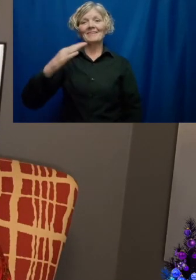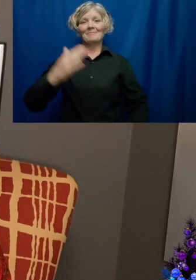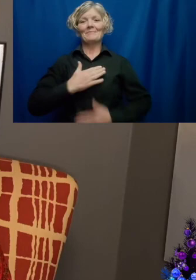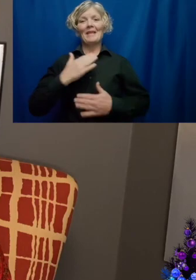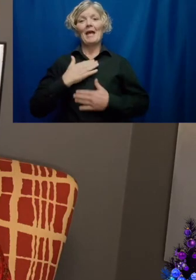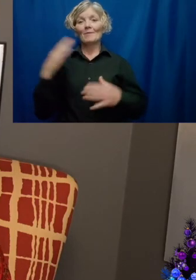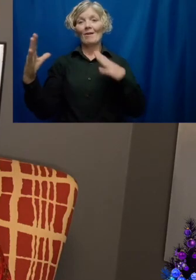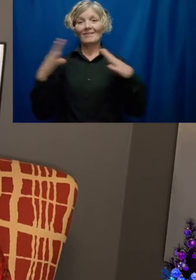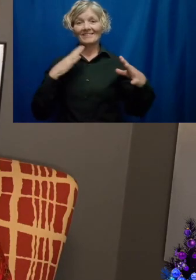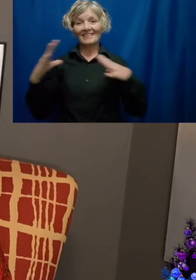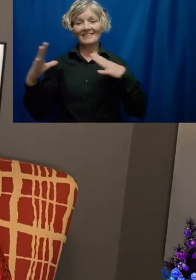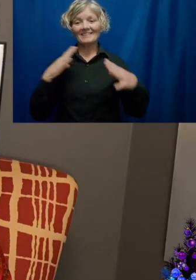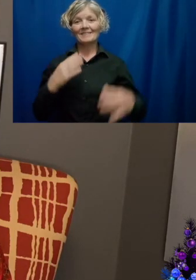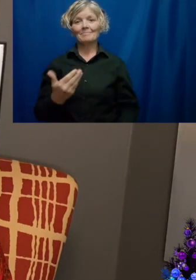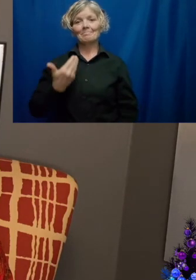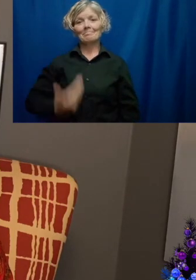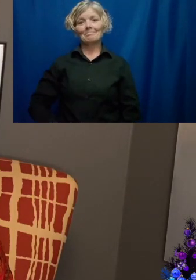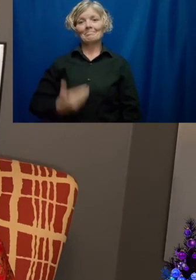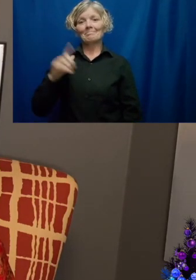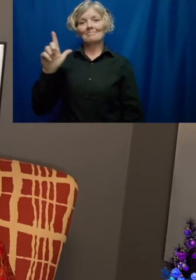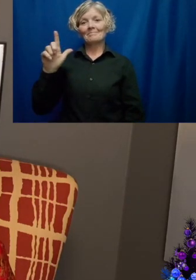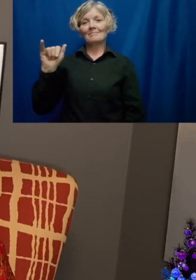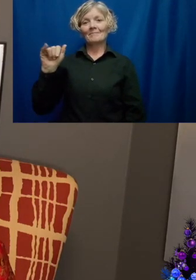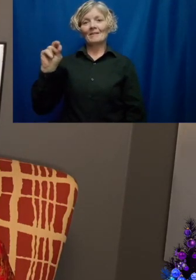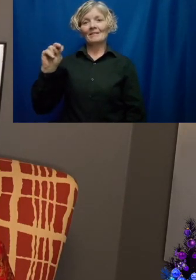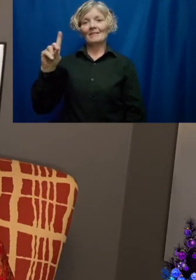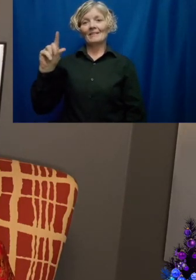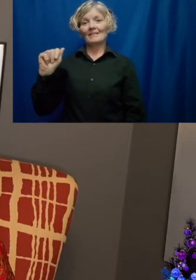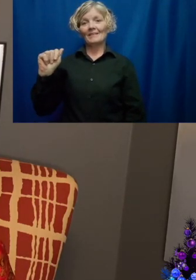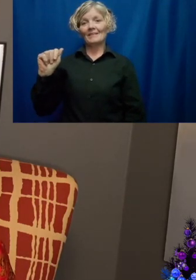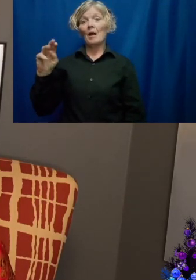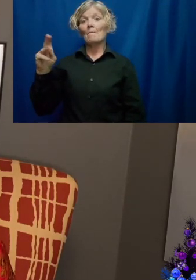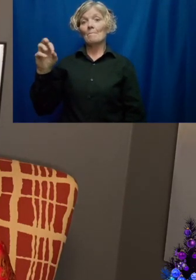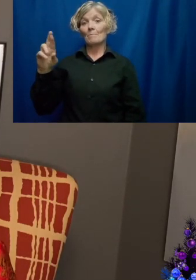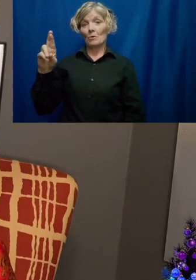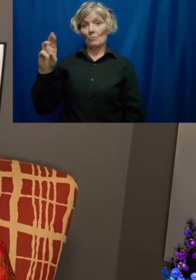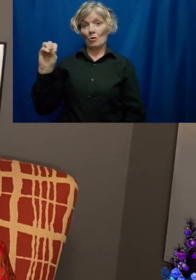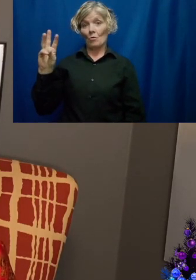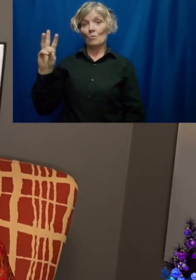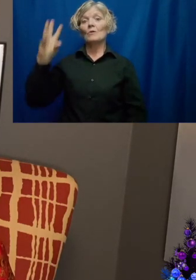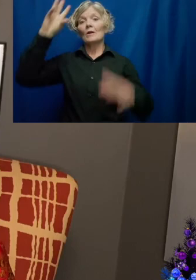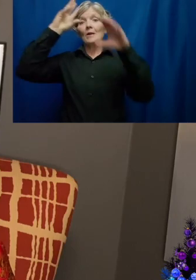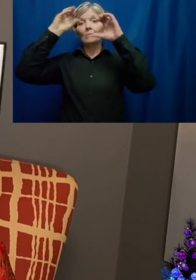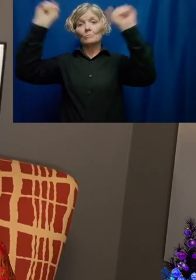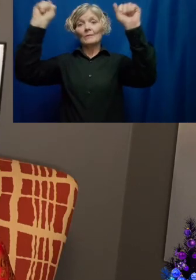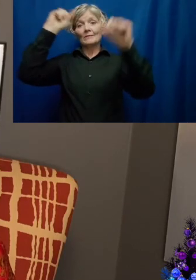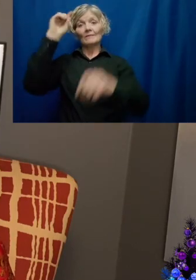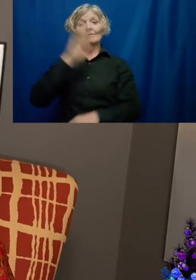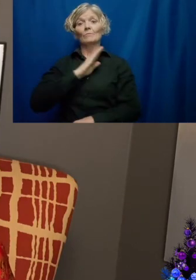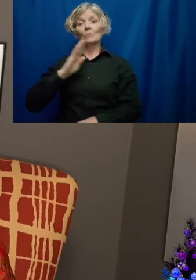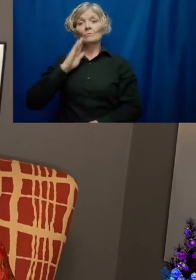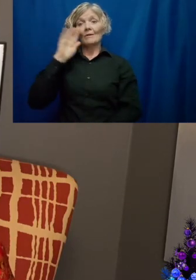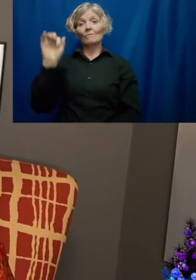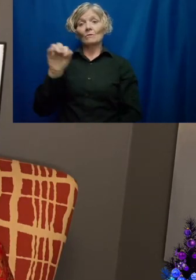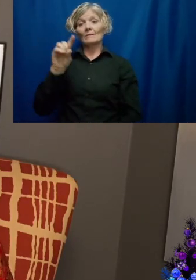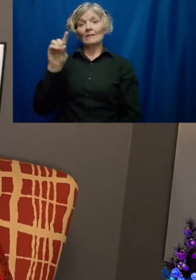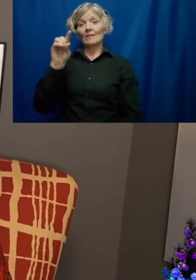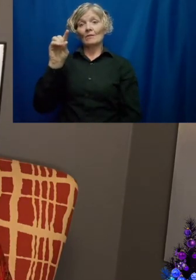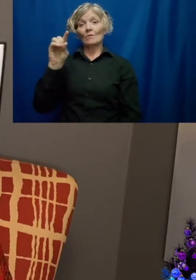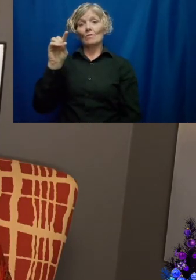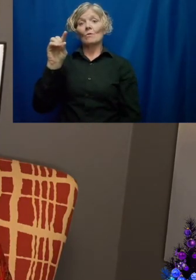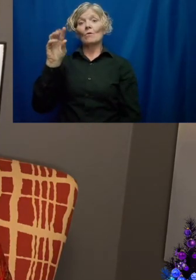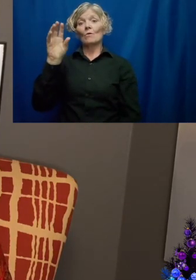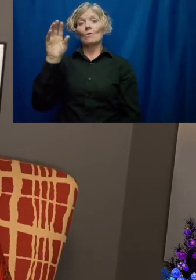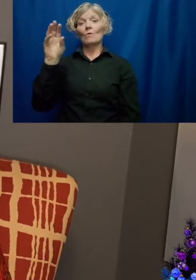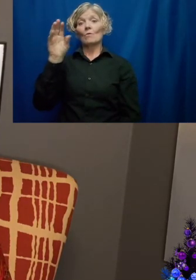Hi, happy holidays. I'm Linda Morrow, president of the board of the San Diego Women's Chorus. And on behalf of the board, I'd